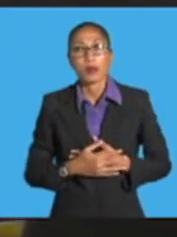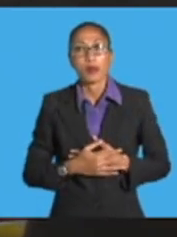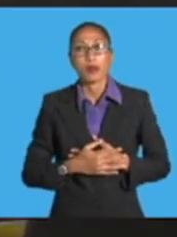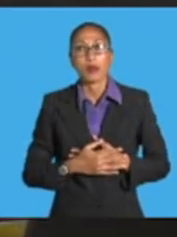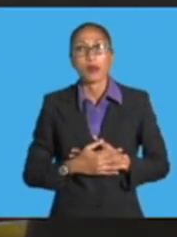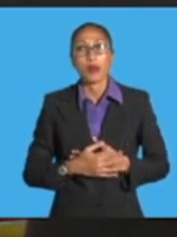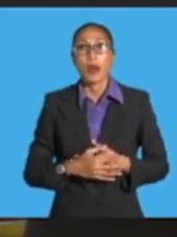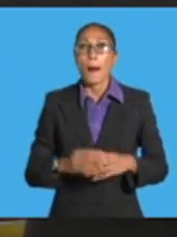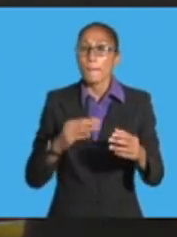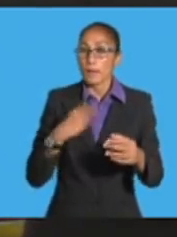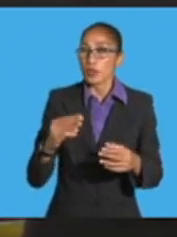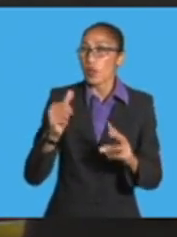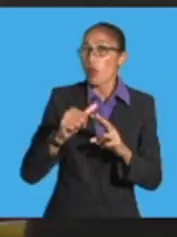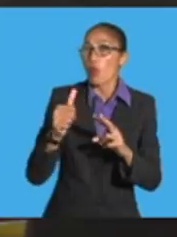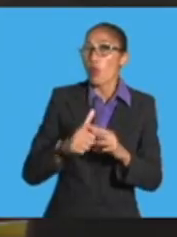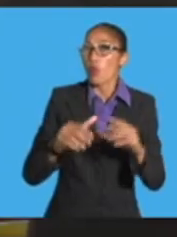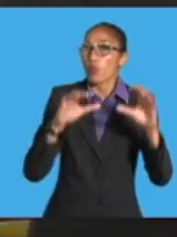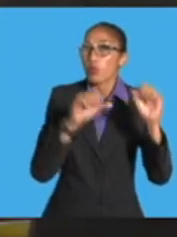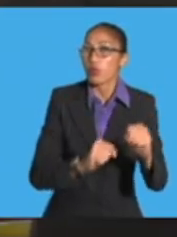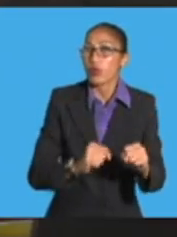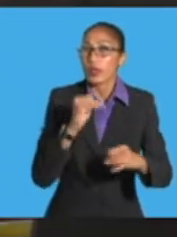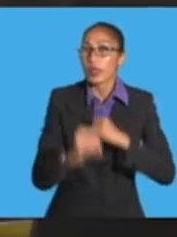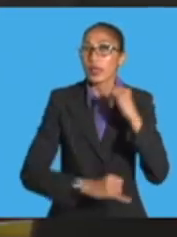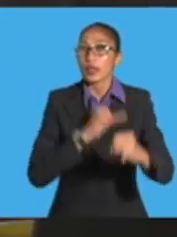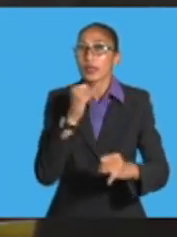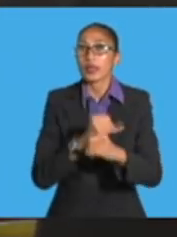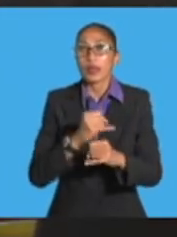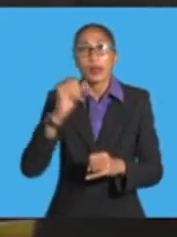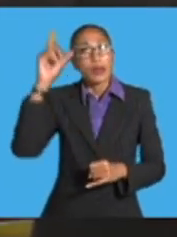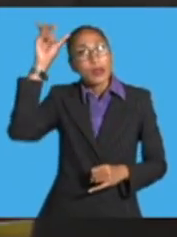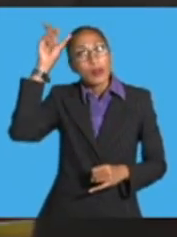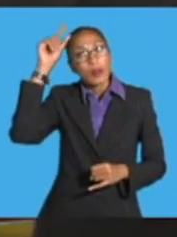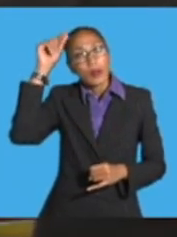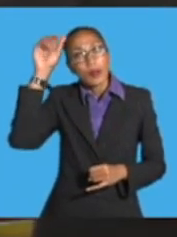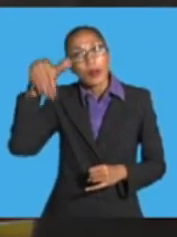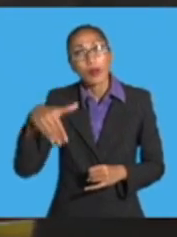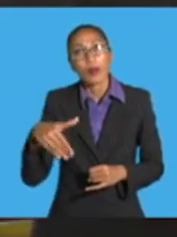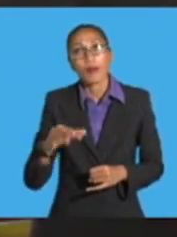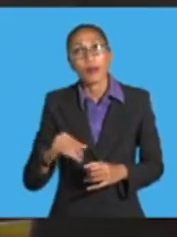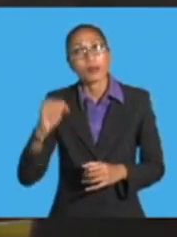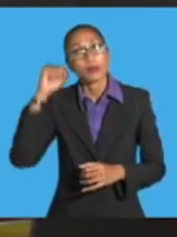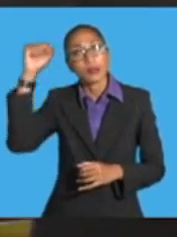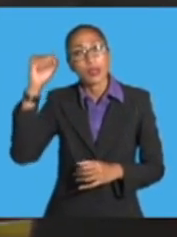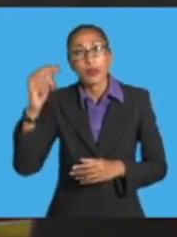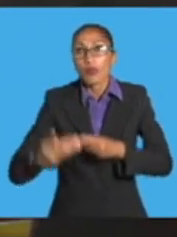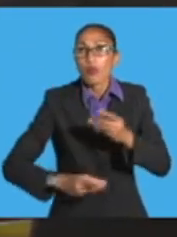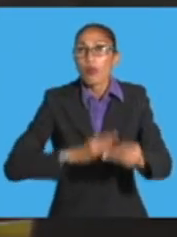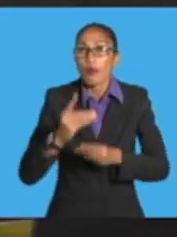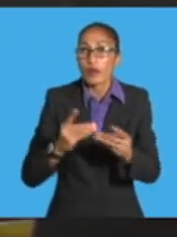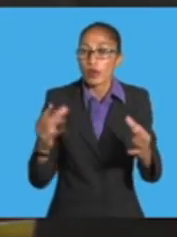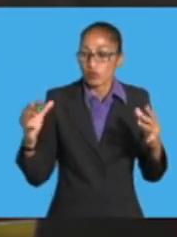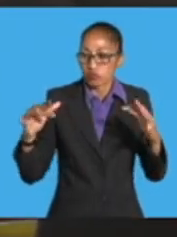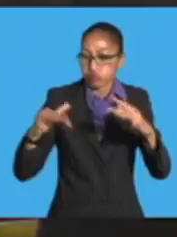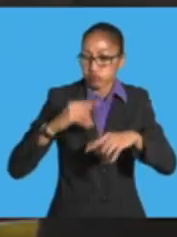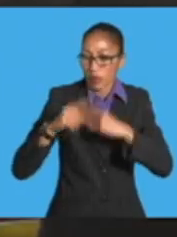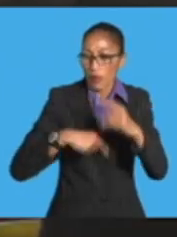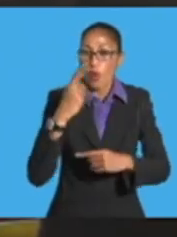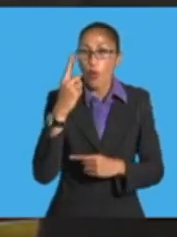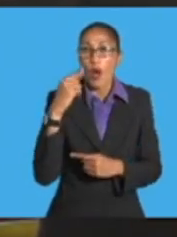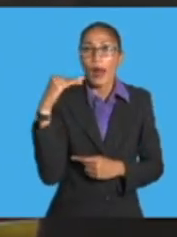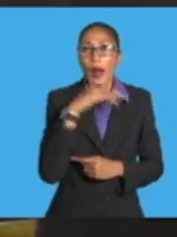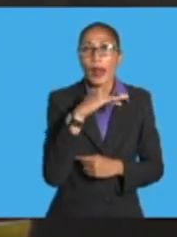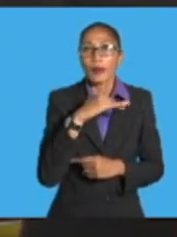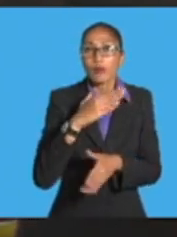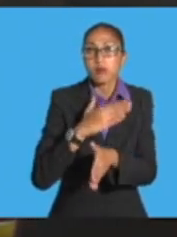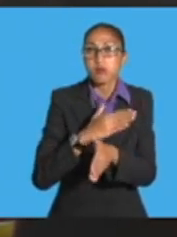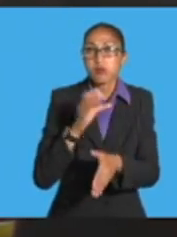Ministry also hosted International Network of Library and Voters Oceania Conference, which brought together over 100 of our